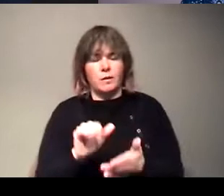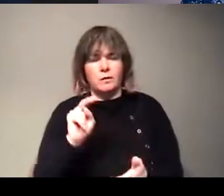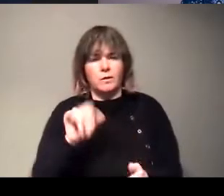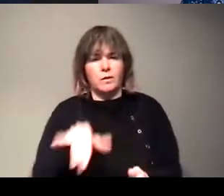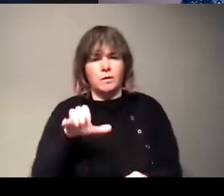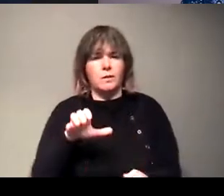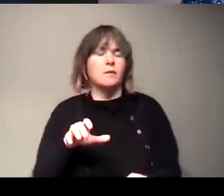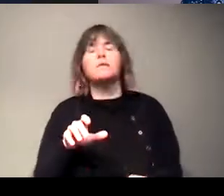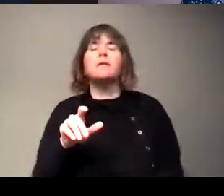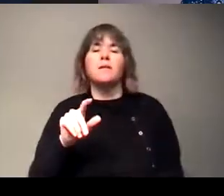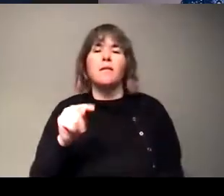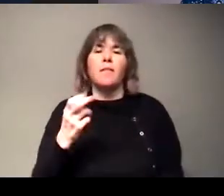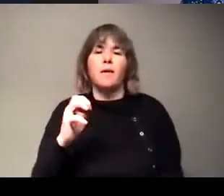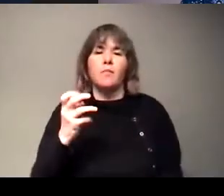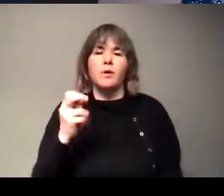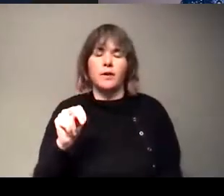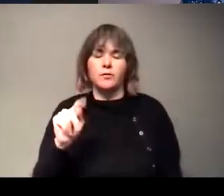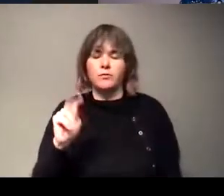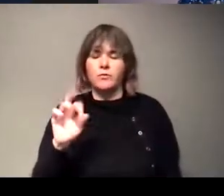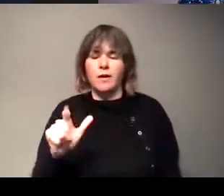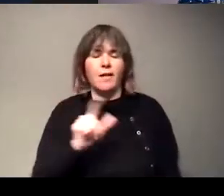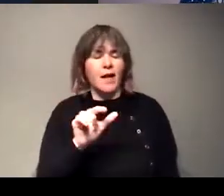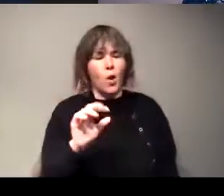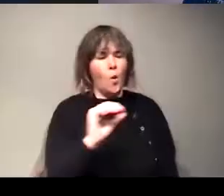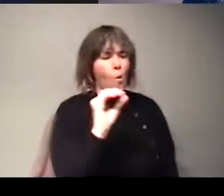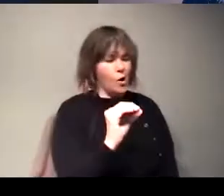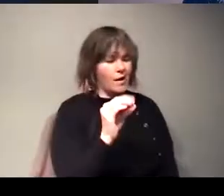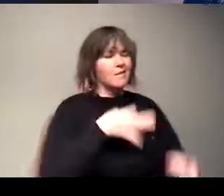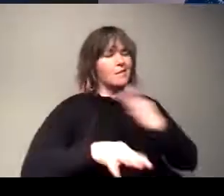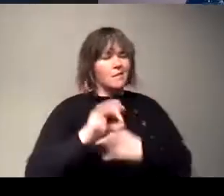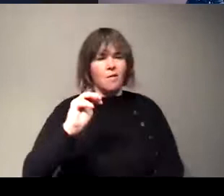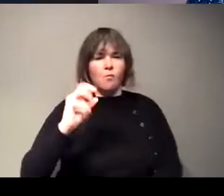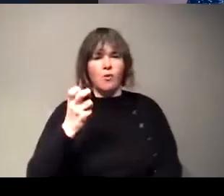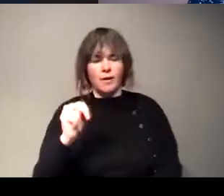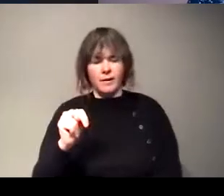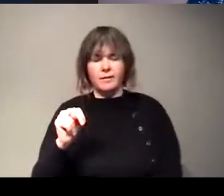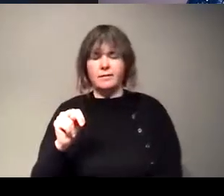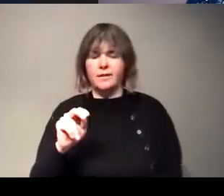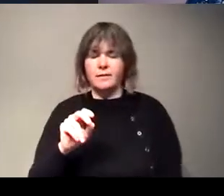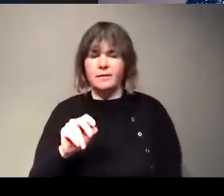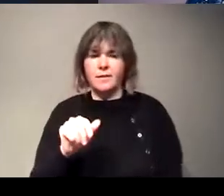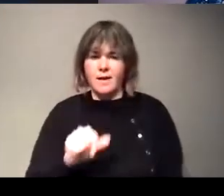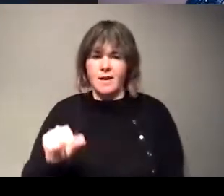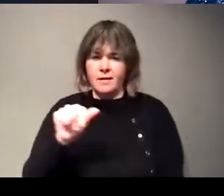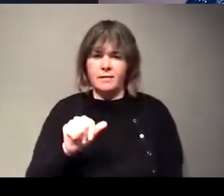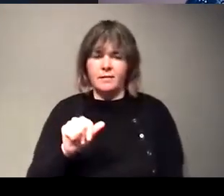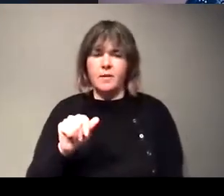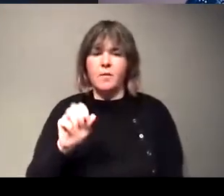the Morgan Trail, like the Oregon Trail, but with Morgan there. And website,